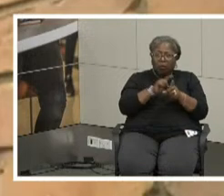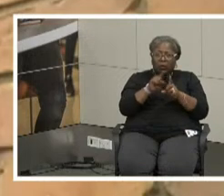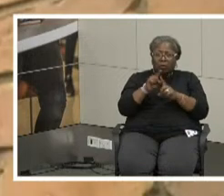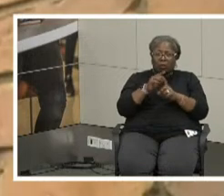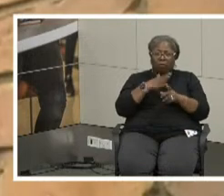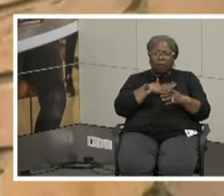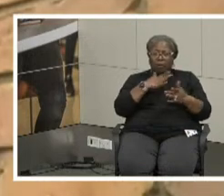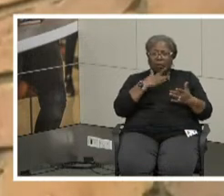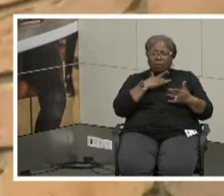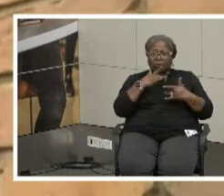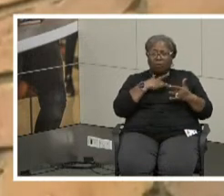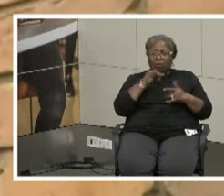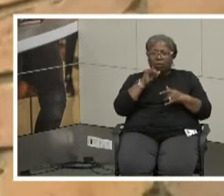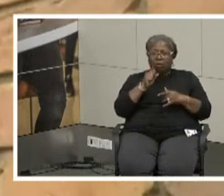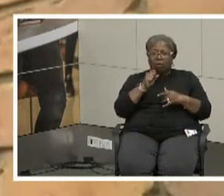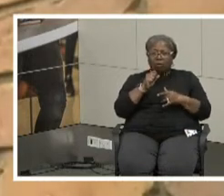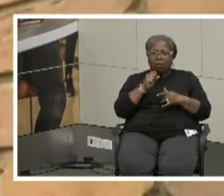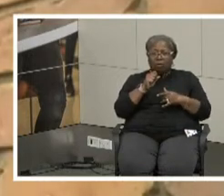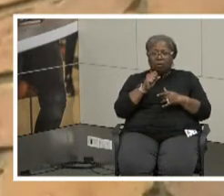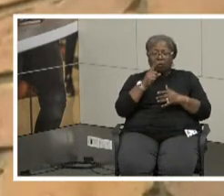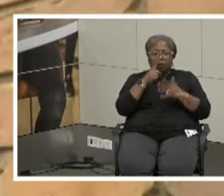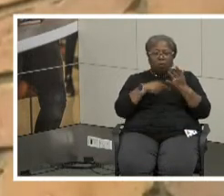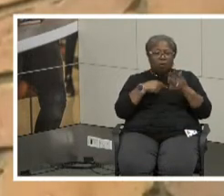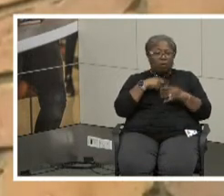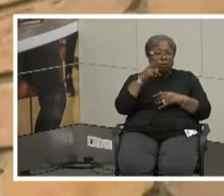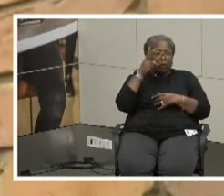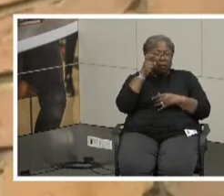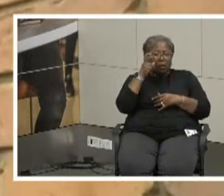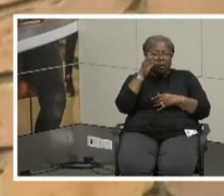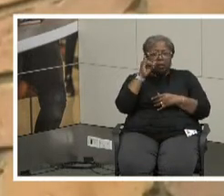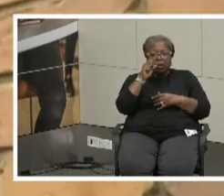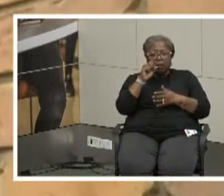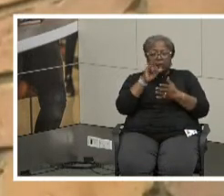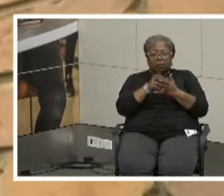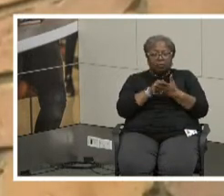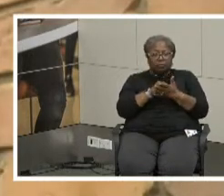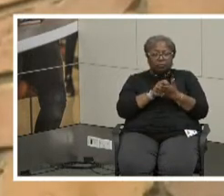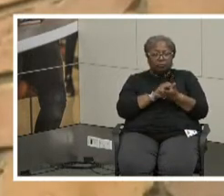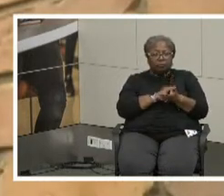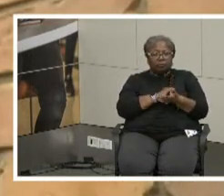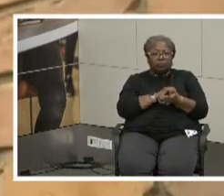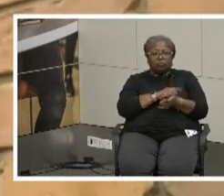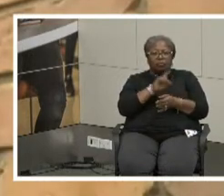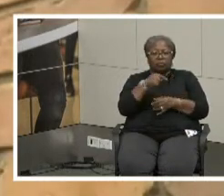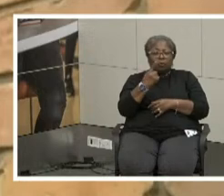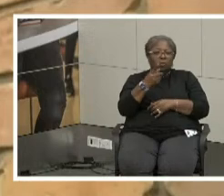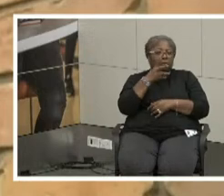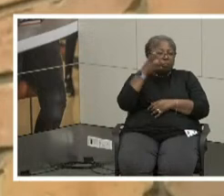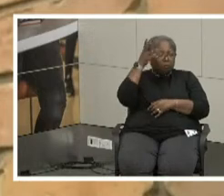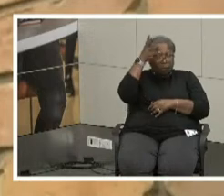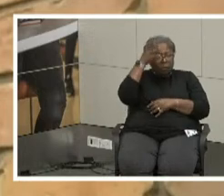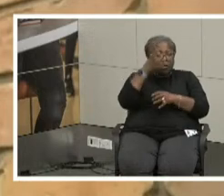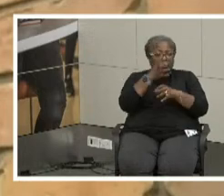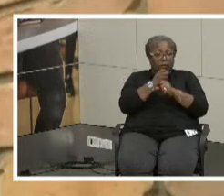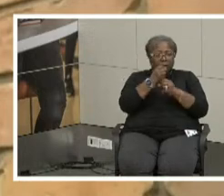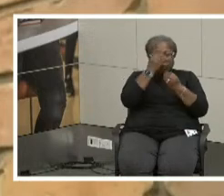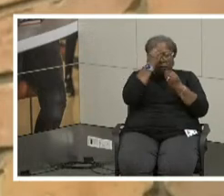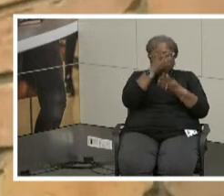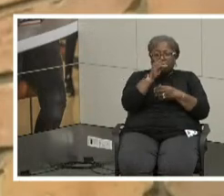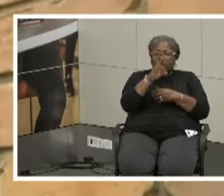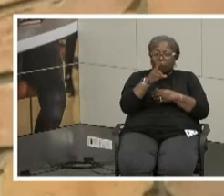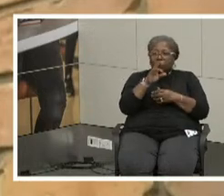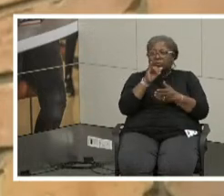concern is and and what I'm hearing is that um only one parent is getting a notice